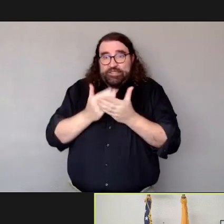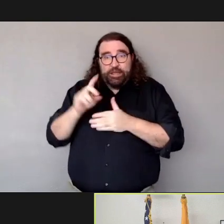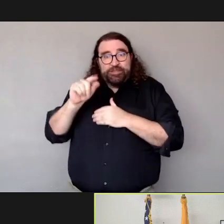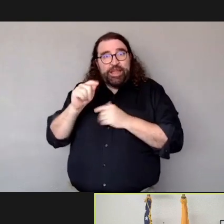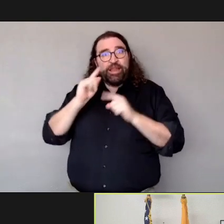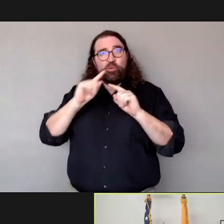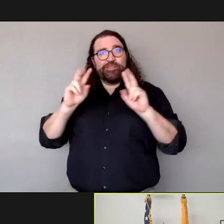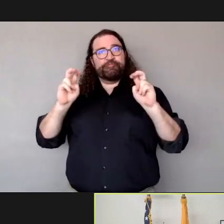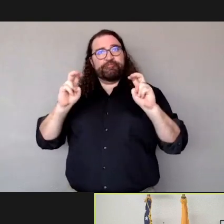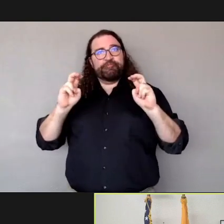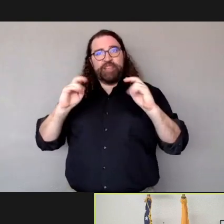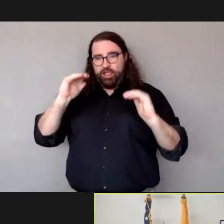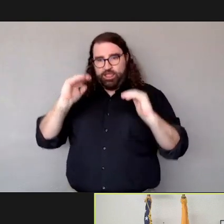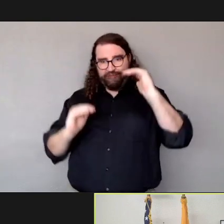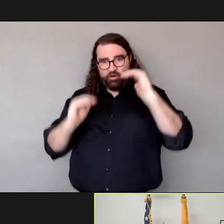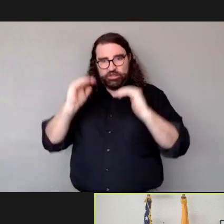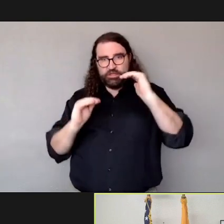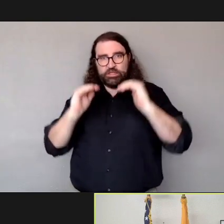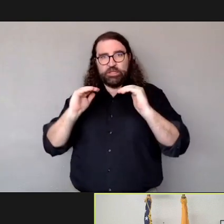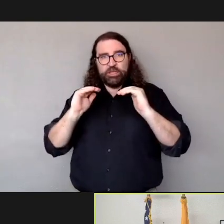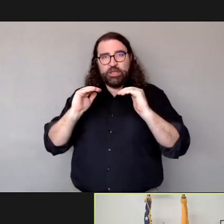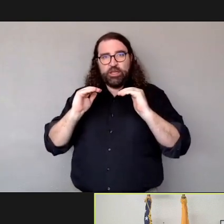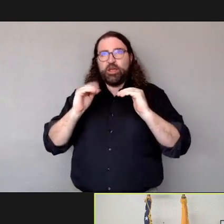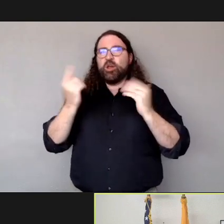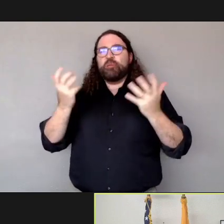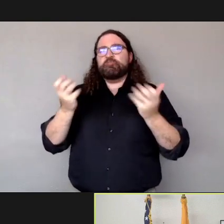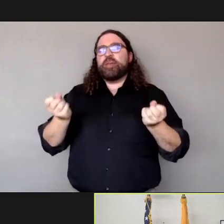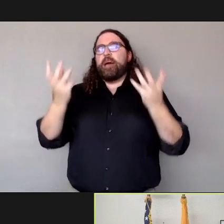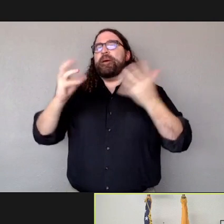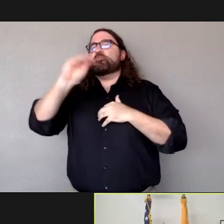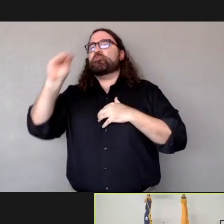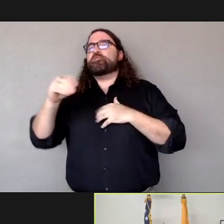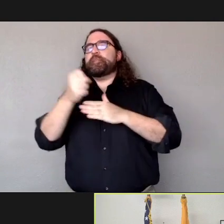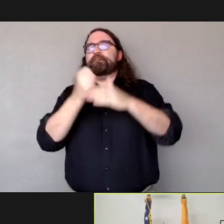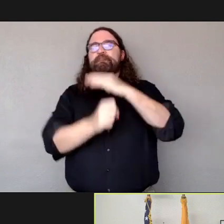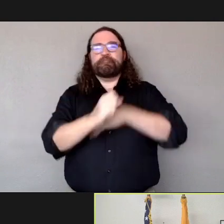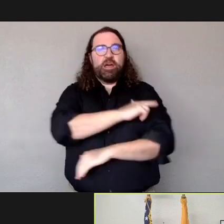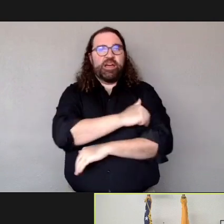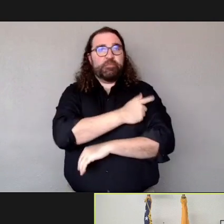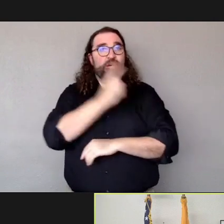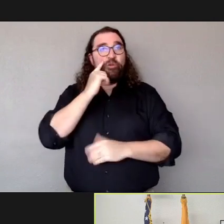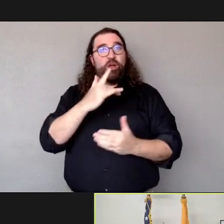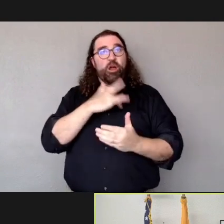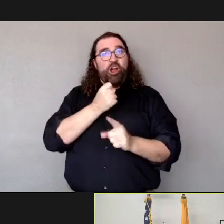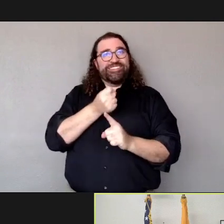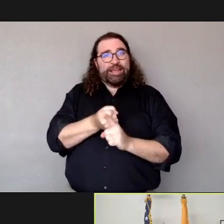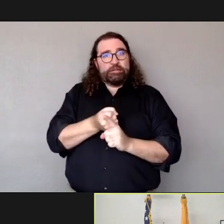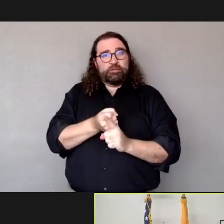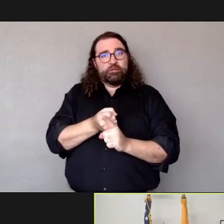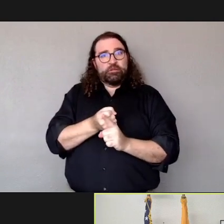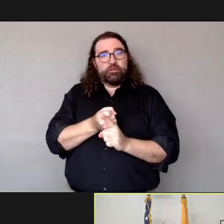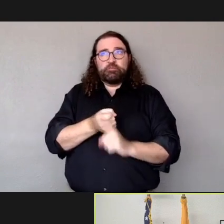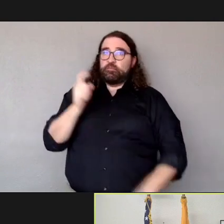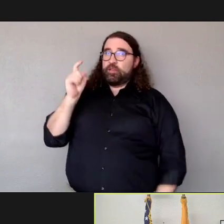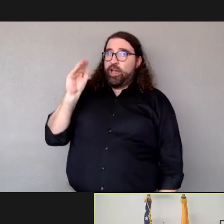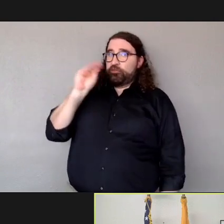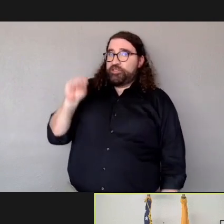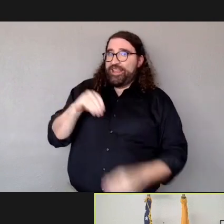of, what percent of people should be hospitalized for, a heart attack. Well, 100% in the United States, but